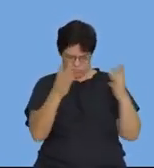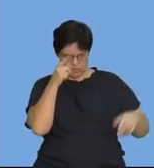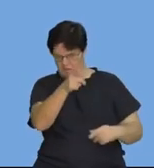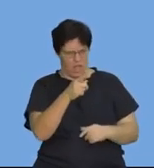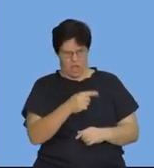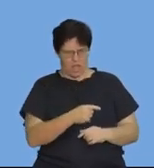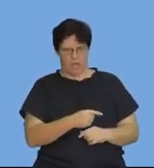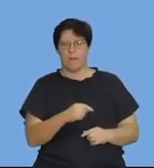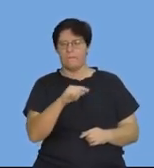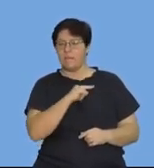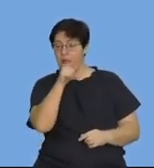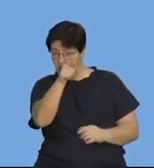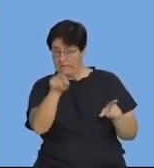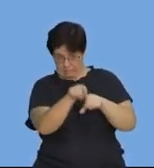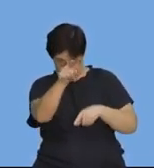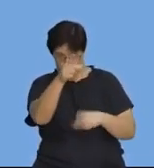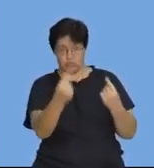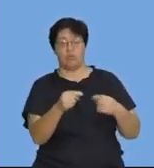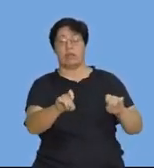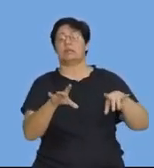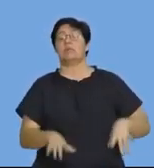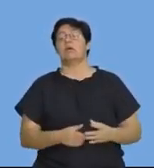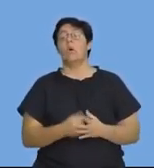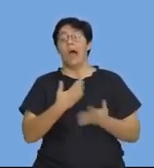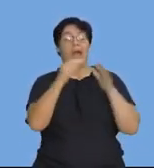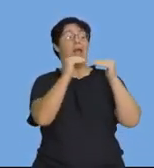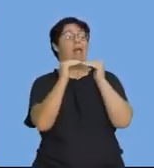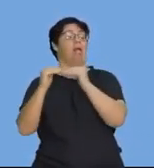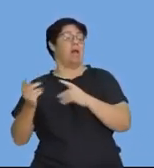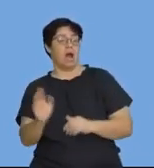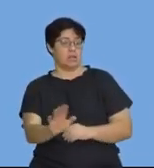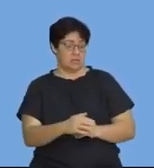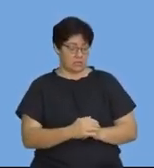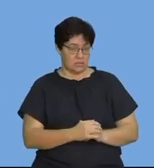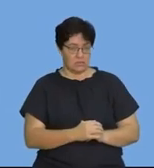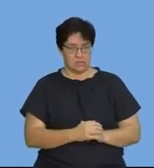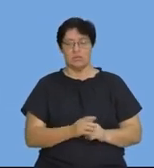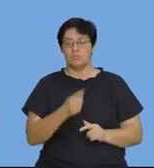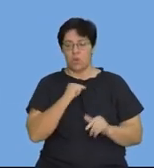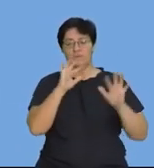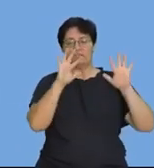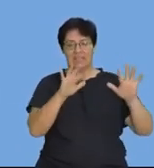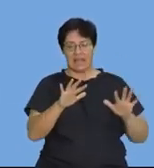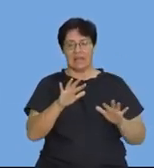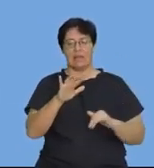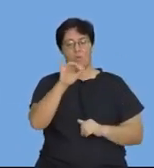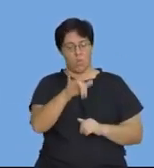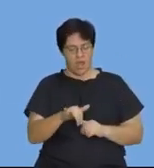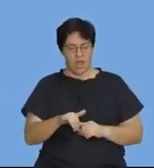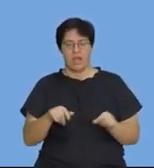I'm doing what you like the most, where you add a lot of equals to there. And then plus 10y equals